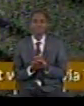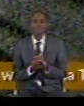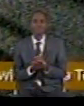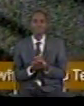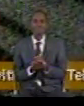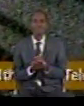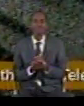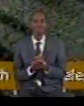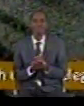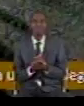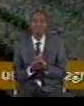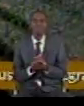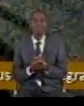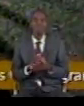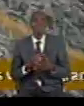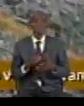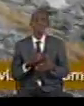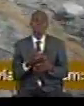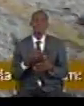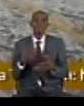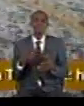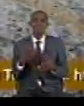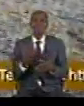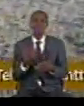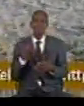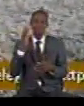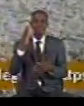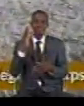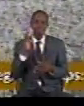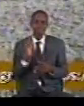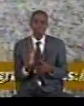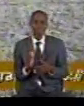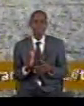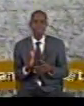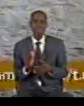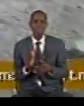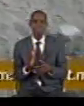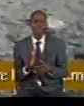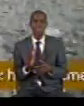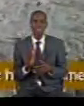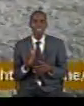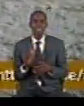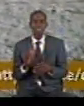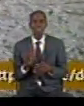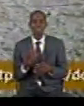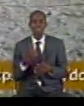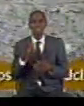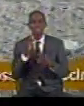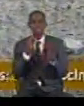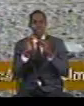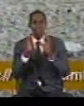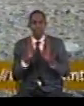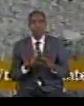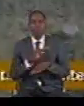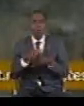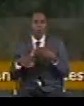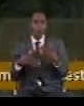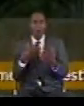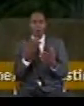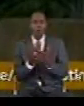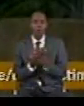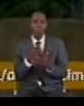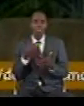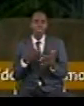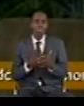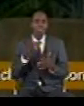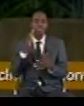Please interview us. All these testimonies, don't allow us to miss out anyone.